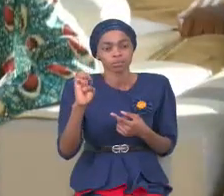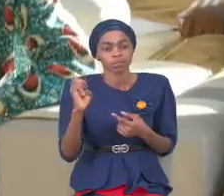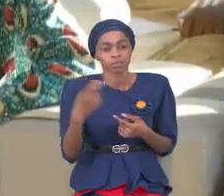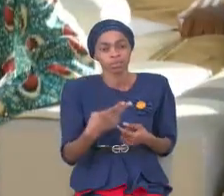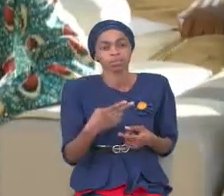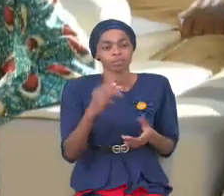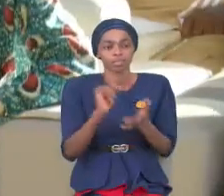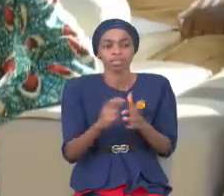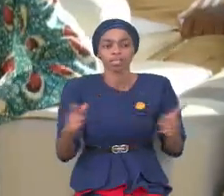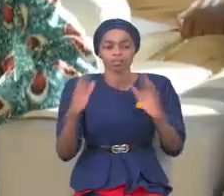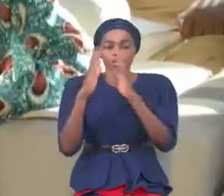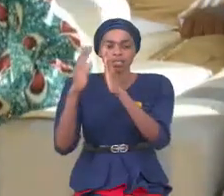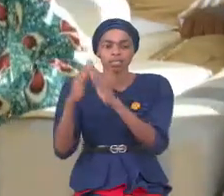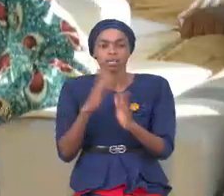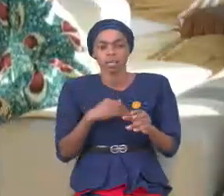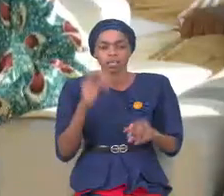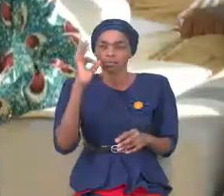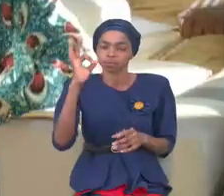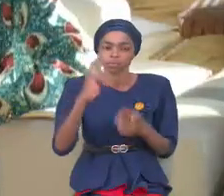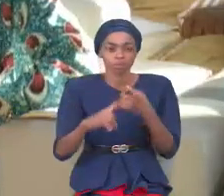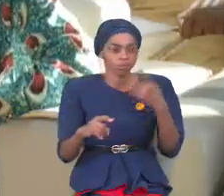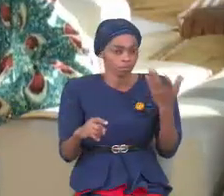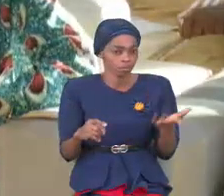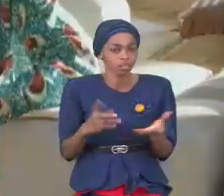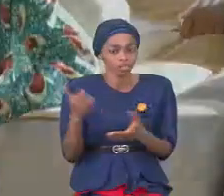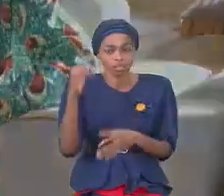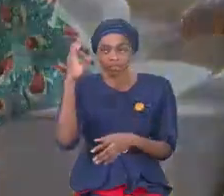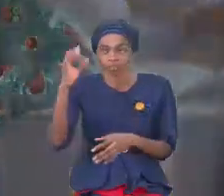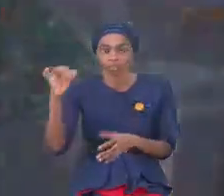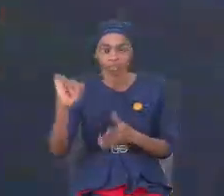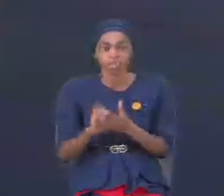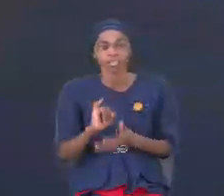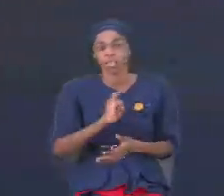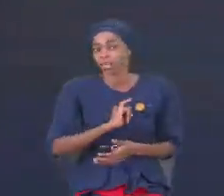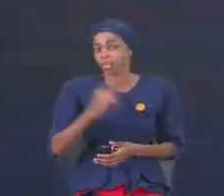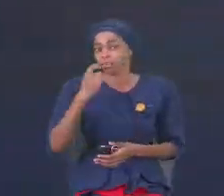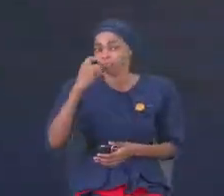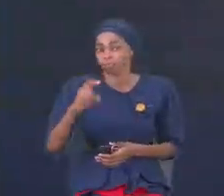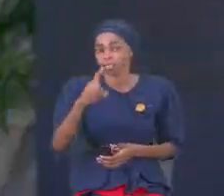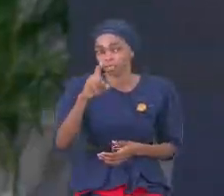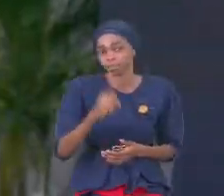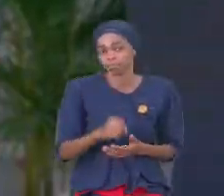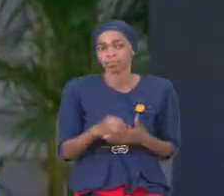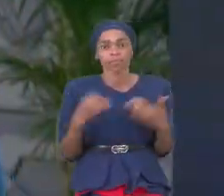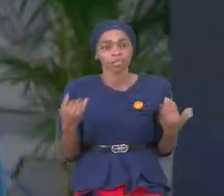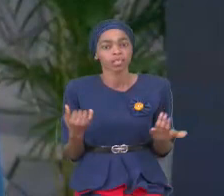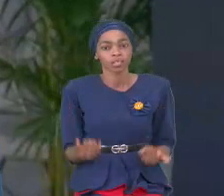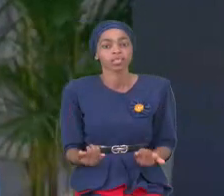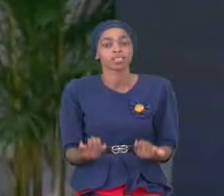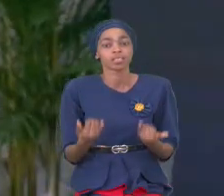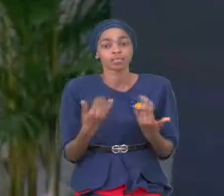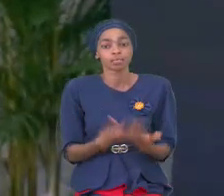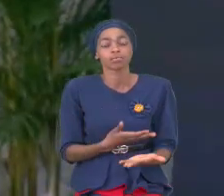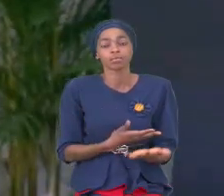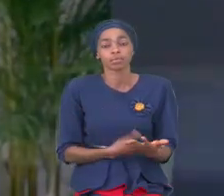and preach unto it the preaching that I bid thee. This morning we're looking at this